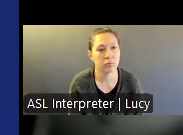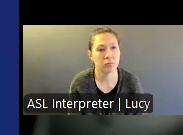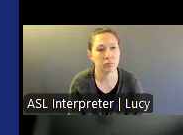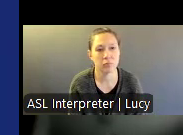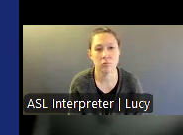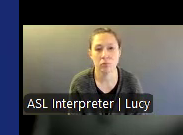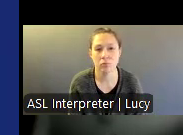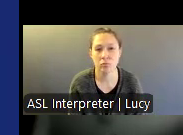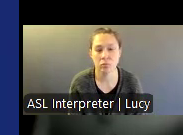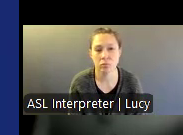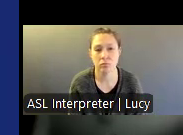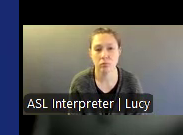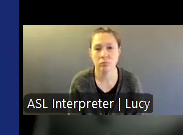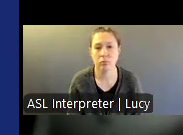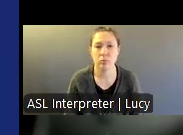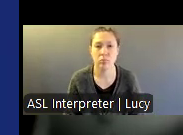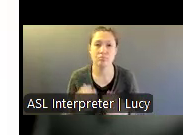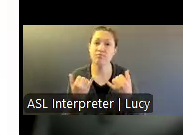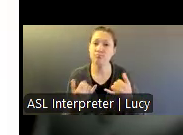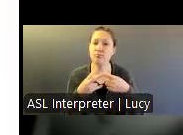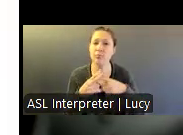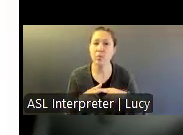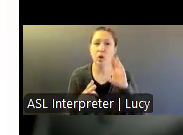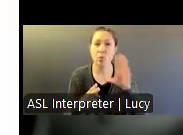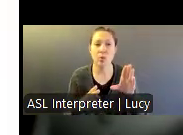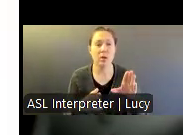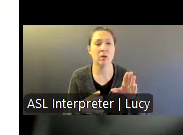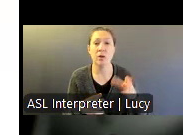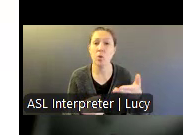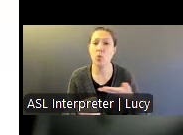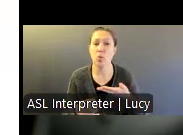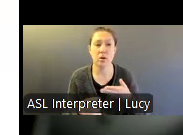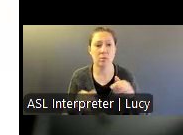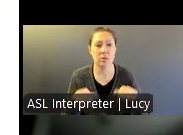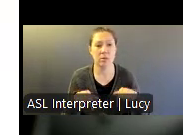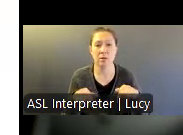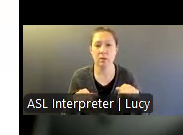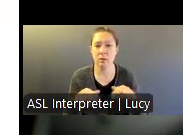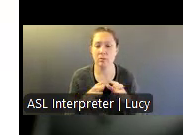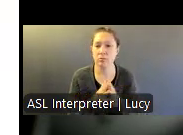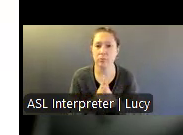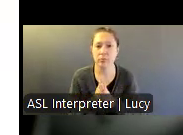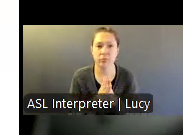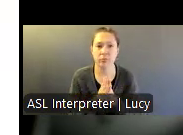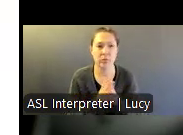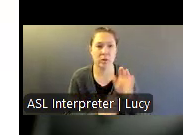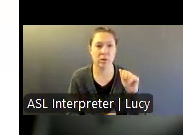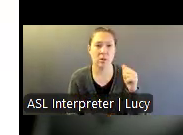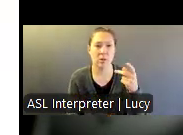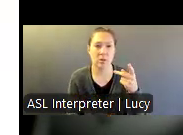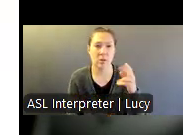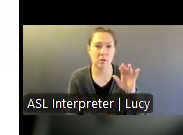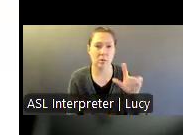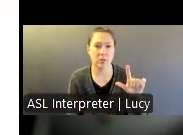All right, we'll get started. Welcome, everyone, to our April CHEI Data